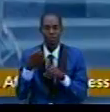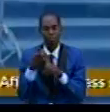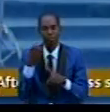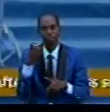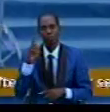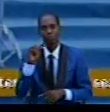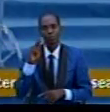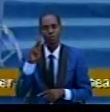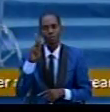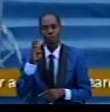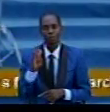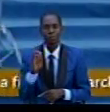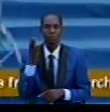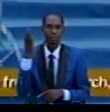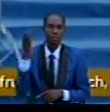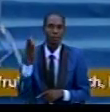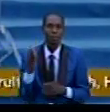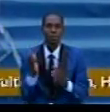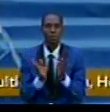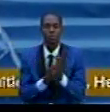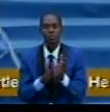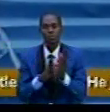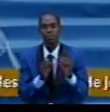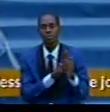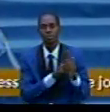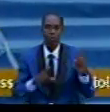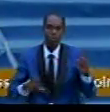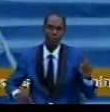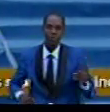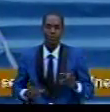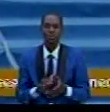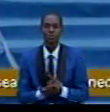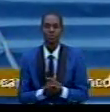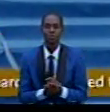on the Praise the Lord.